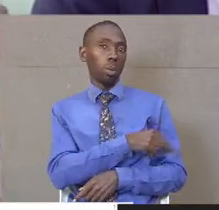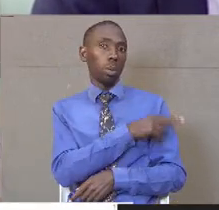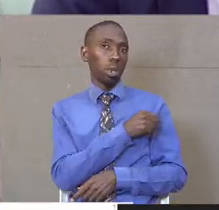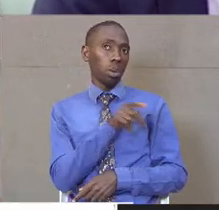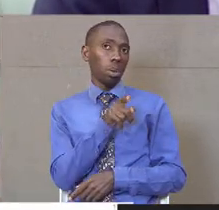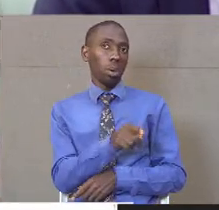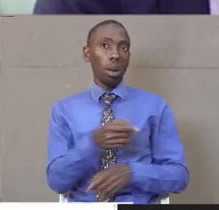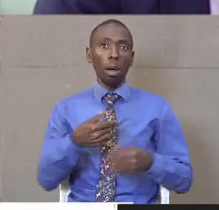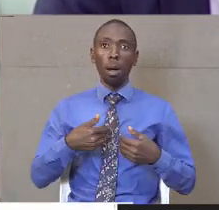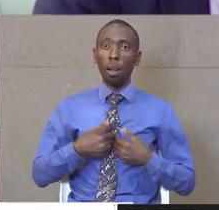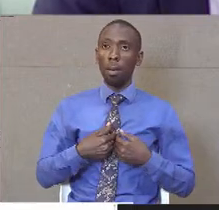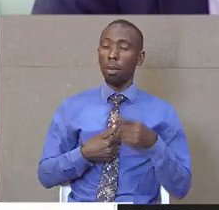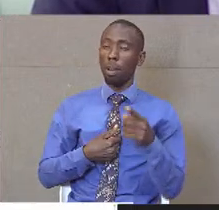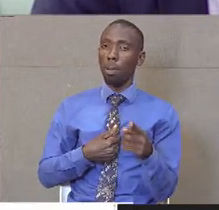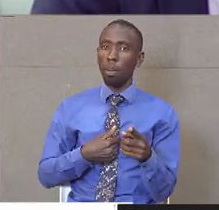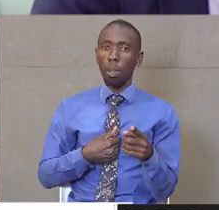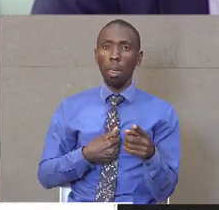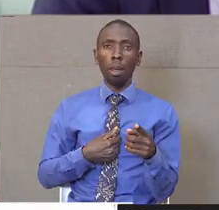contains